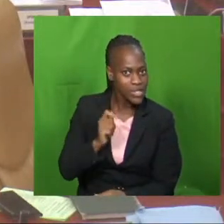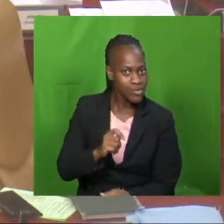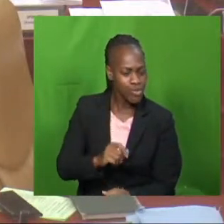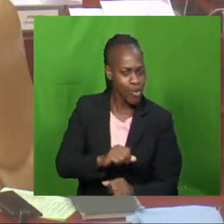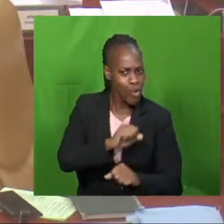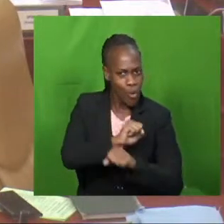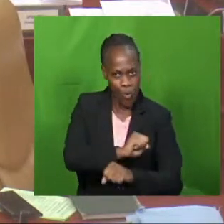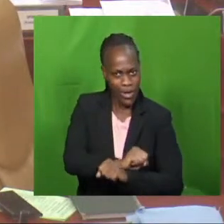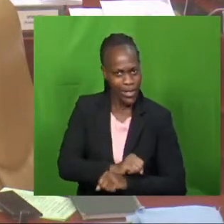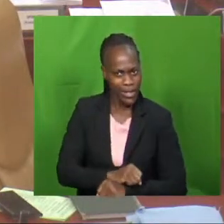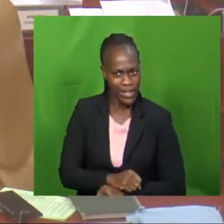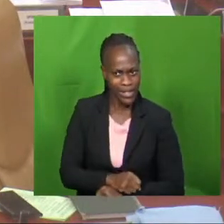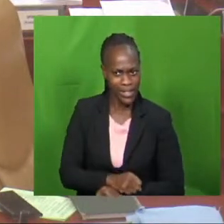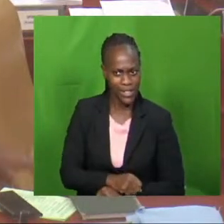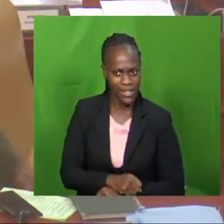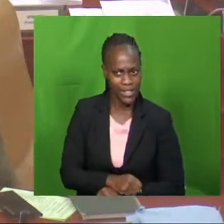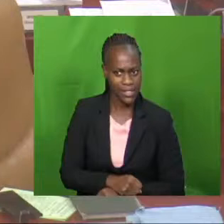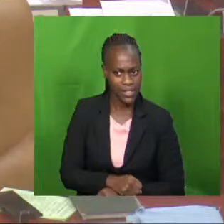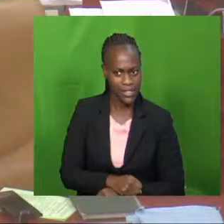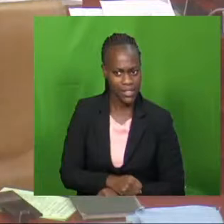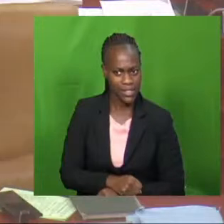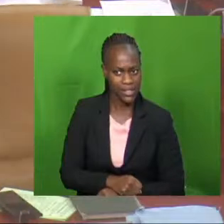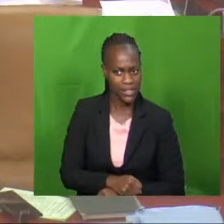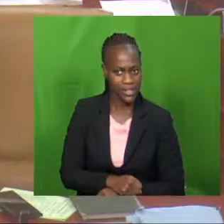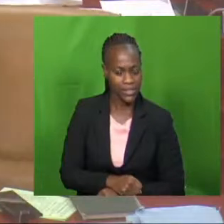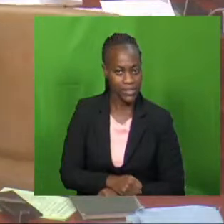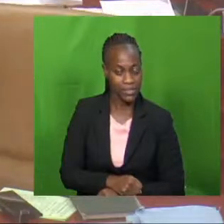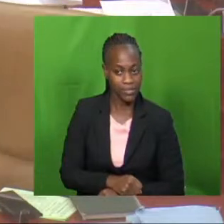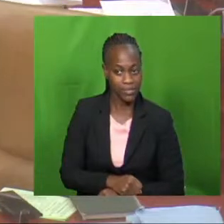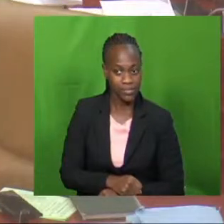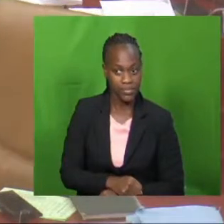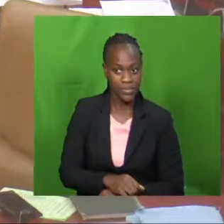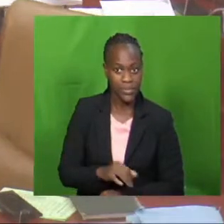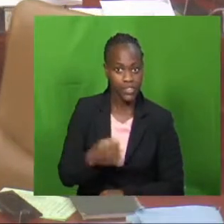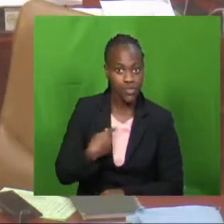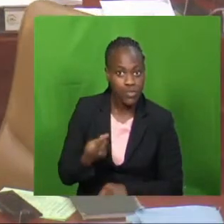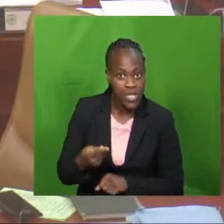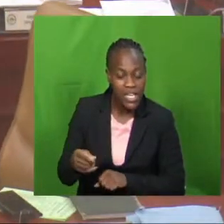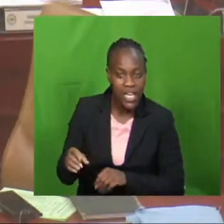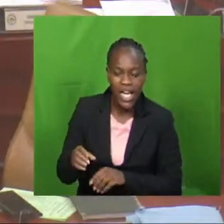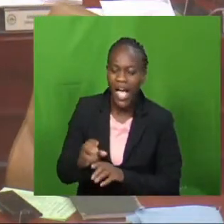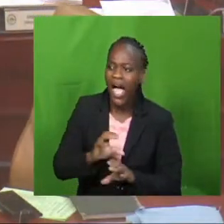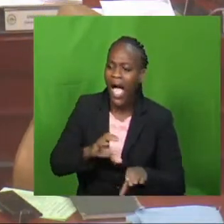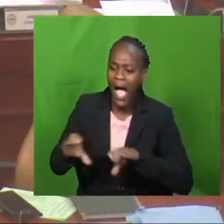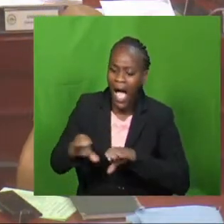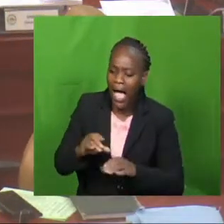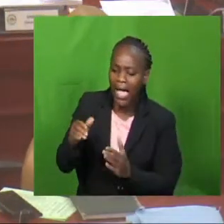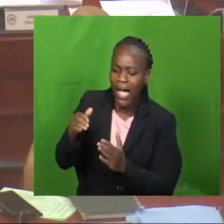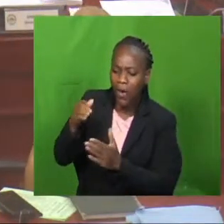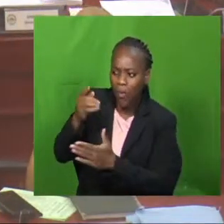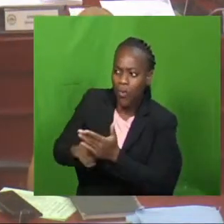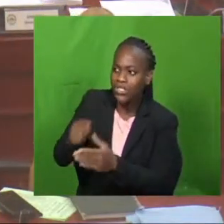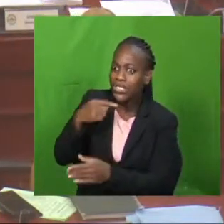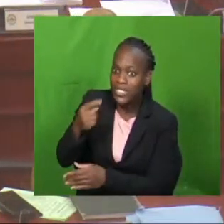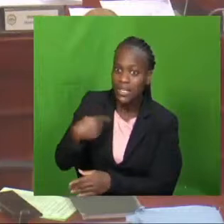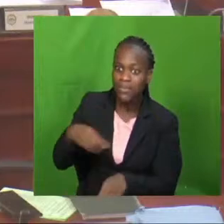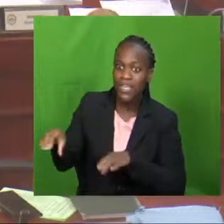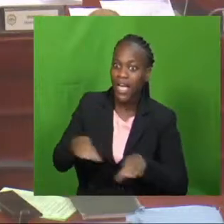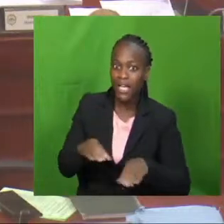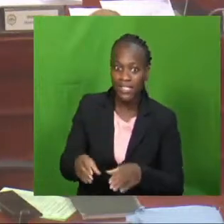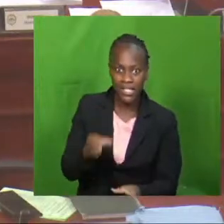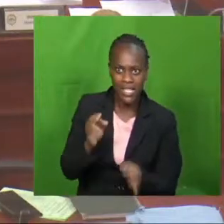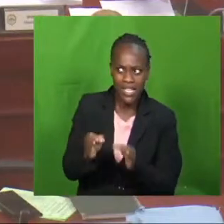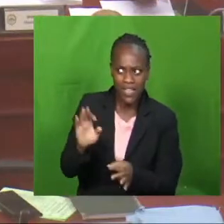Mr. Speaker, that is in reaction to what he said. Because if he's a fifth timer, he should know clearly